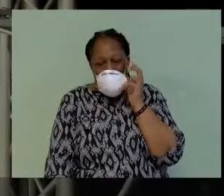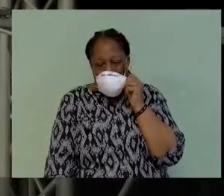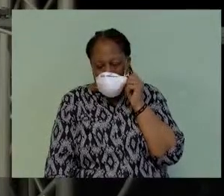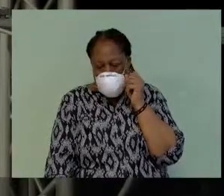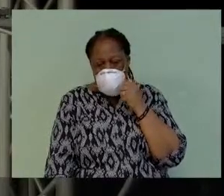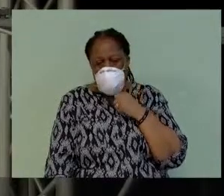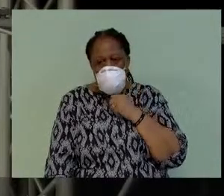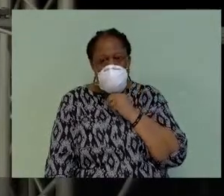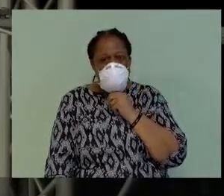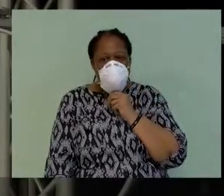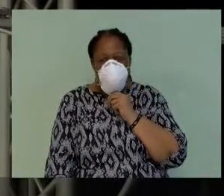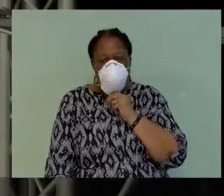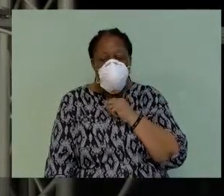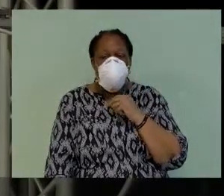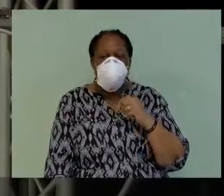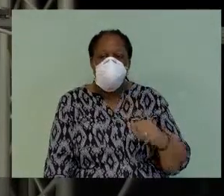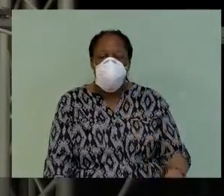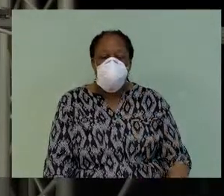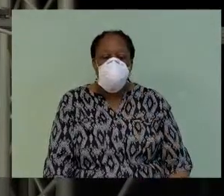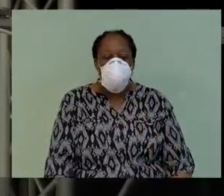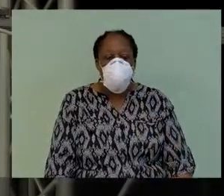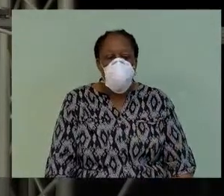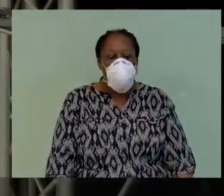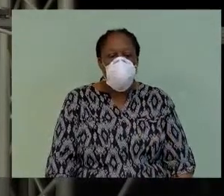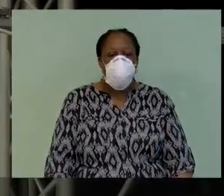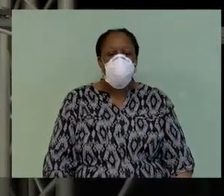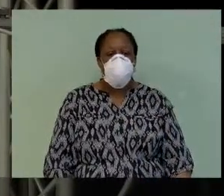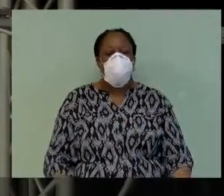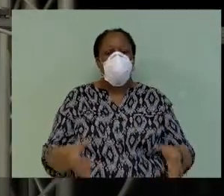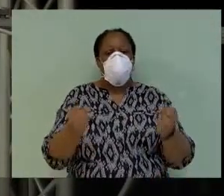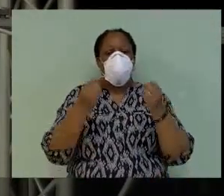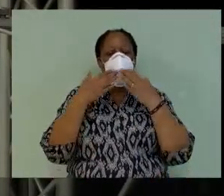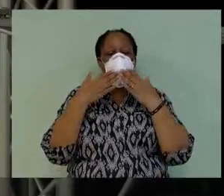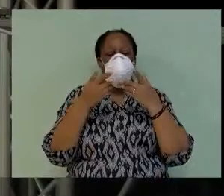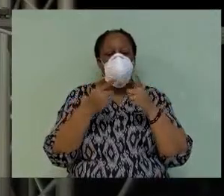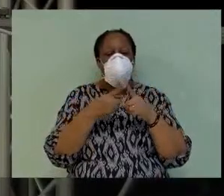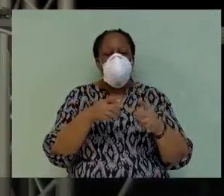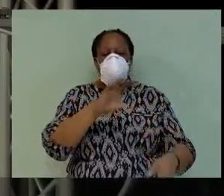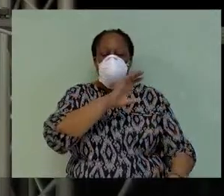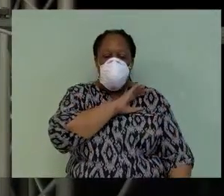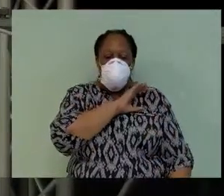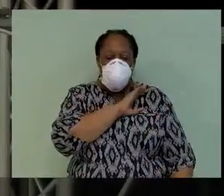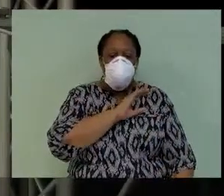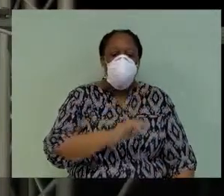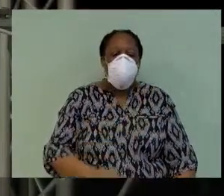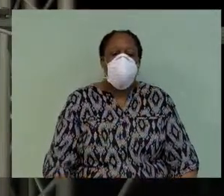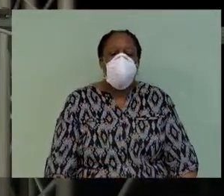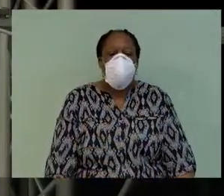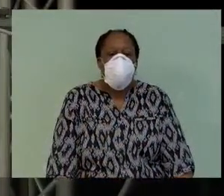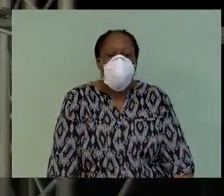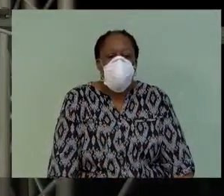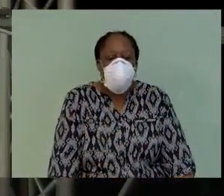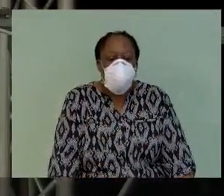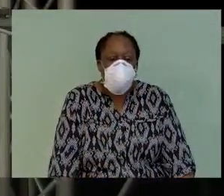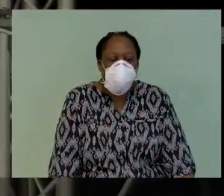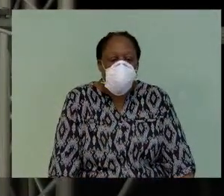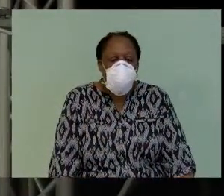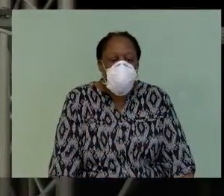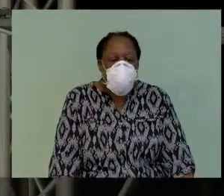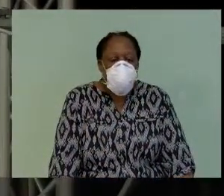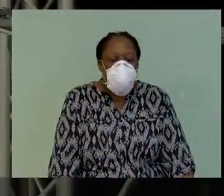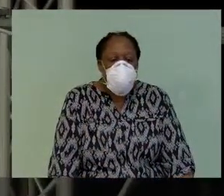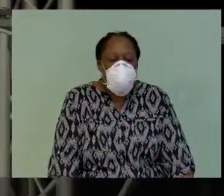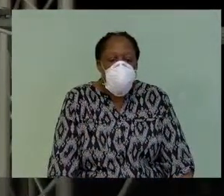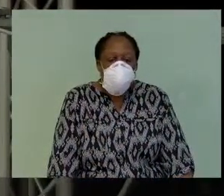use of the courts. Superintendent Cromwell Henry, Divisional Commander for District A, Thank